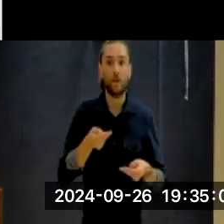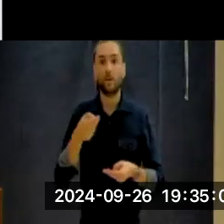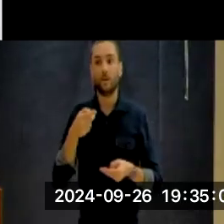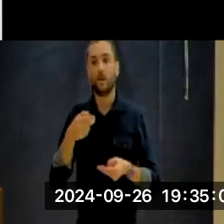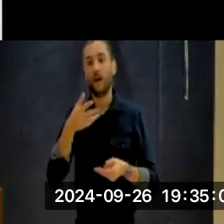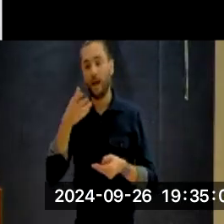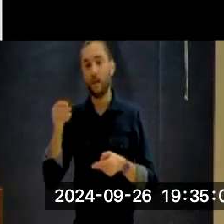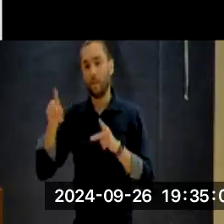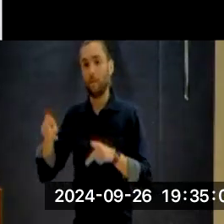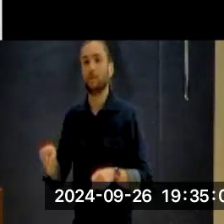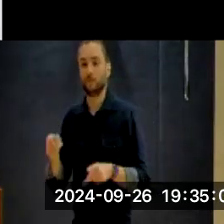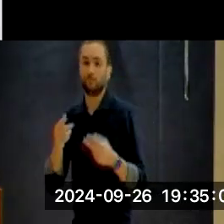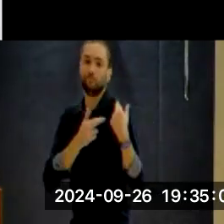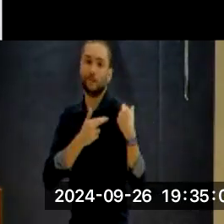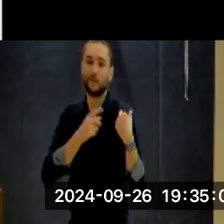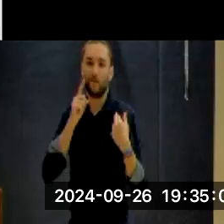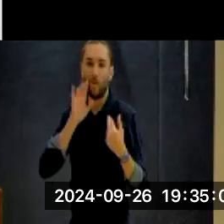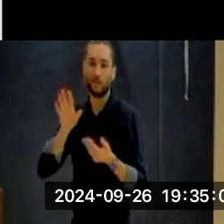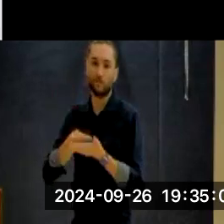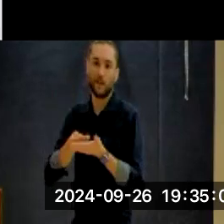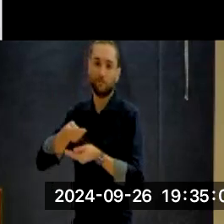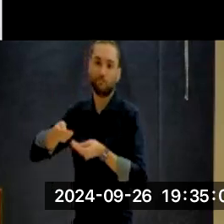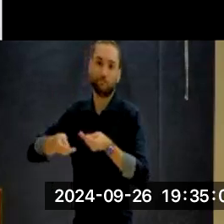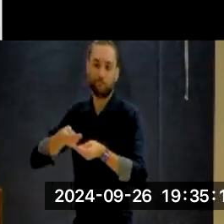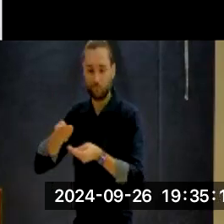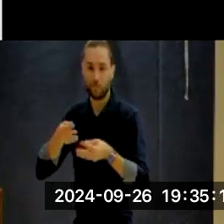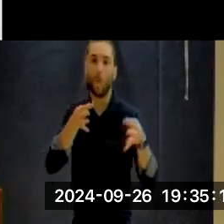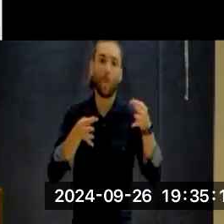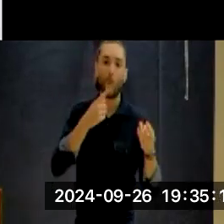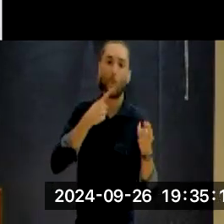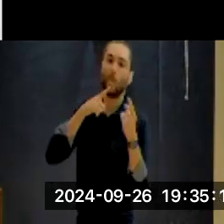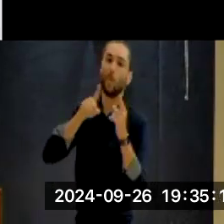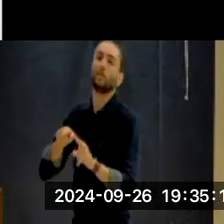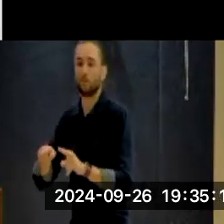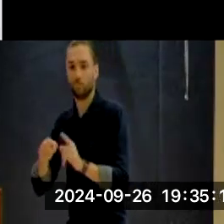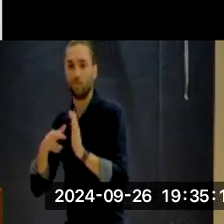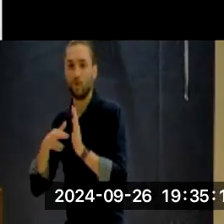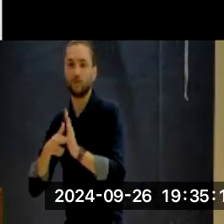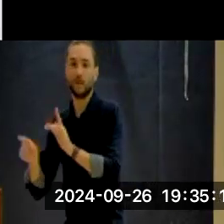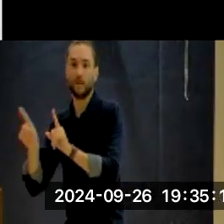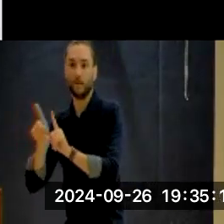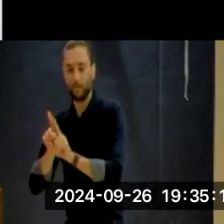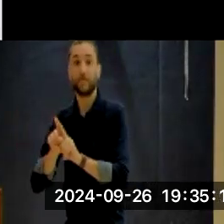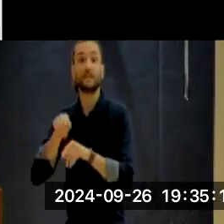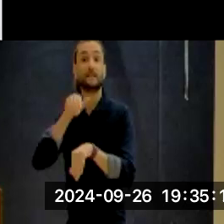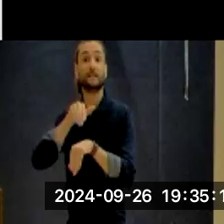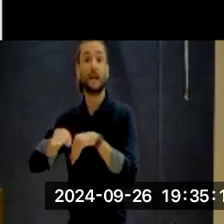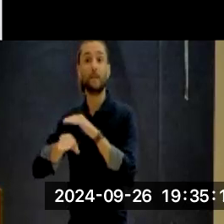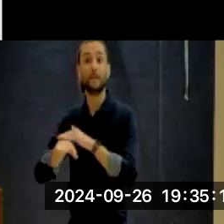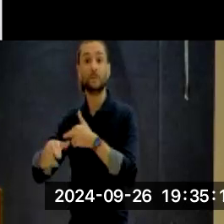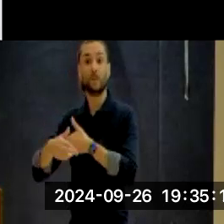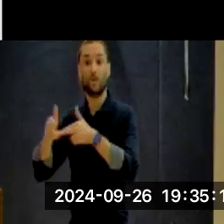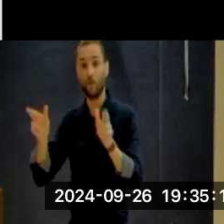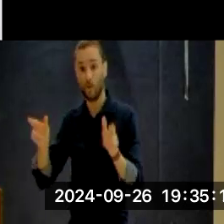was instructed by the court to represent him, set him in a room and had him sign his house